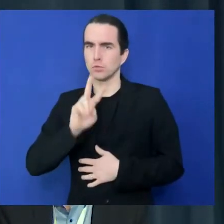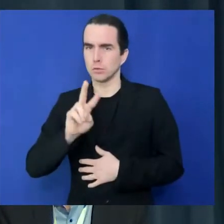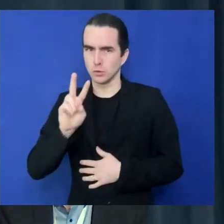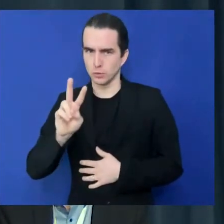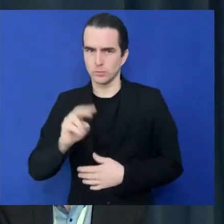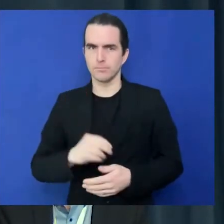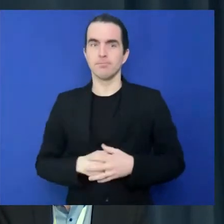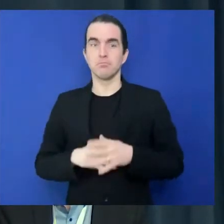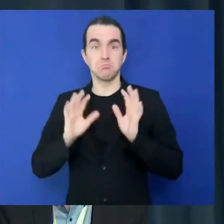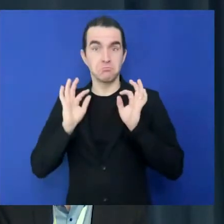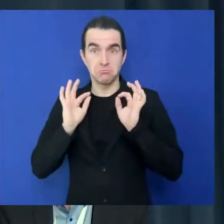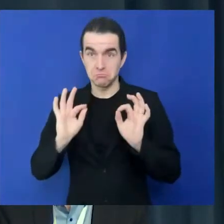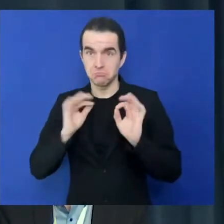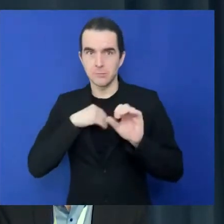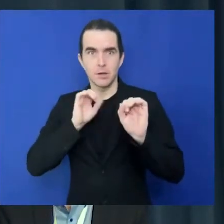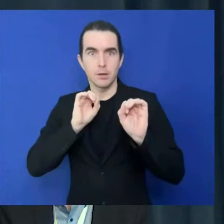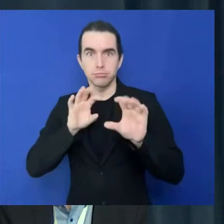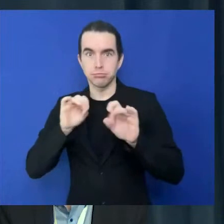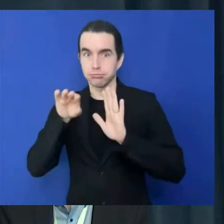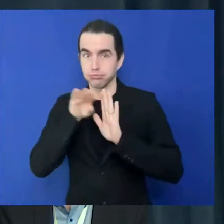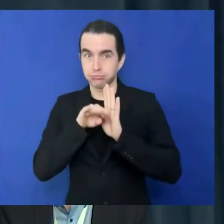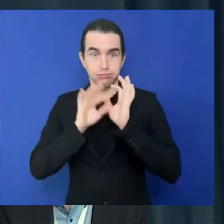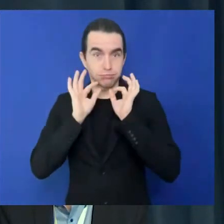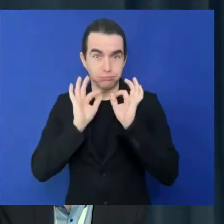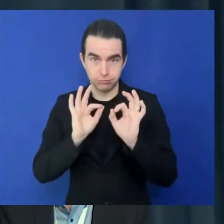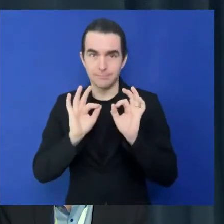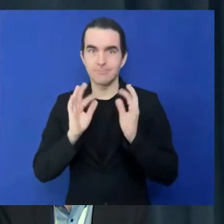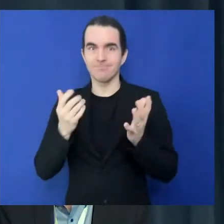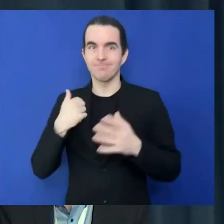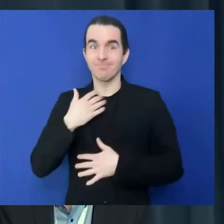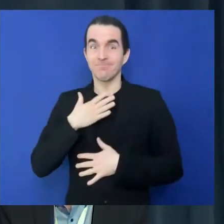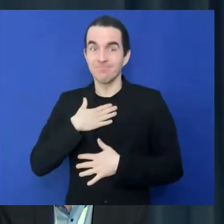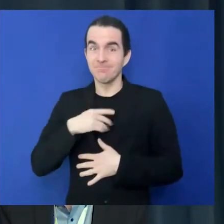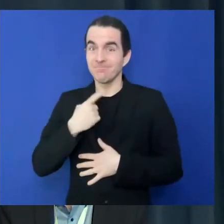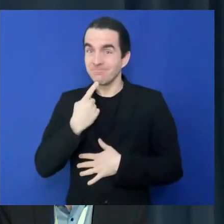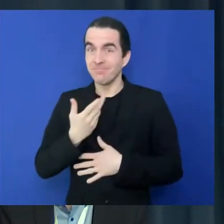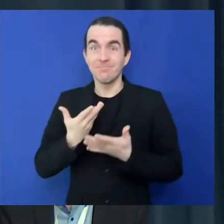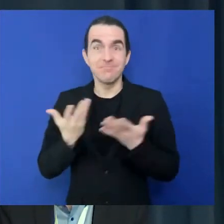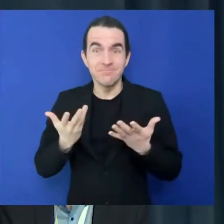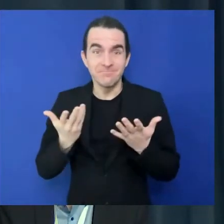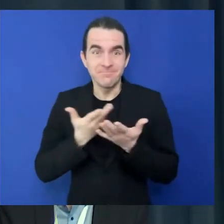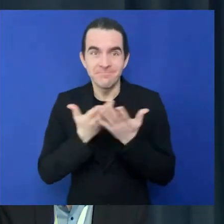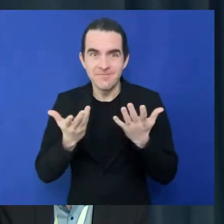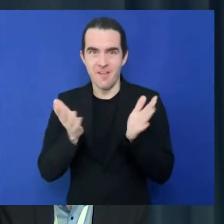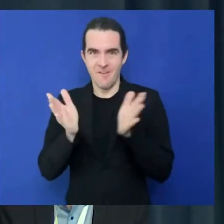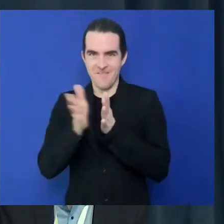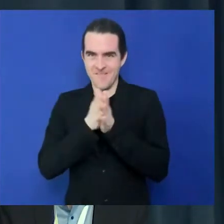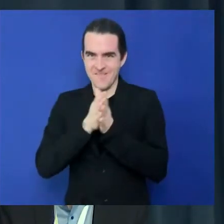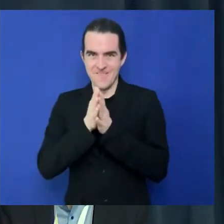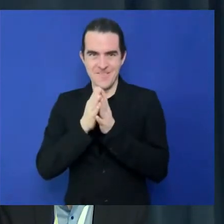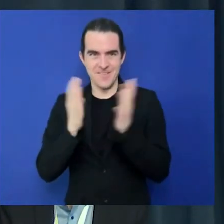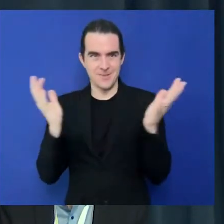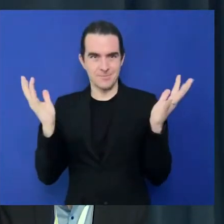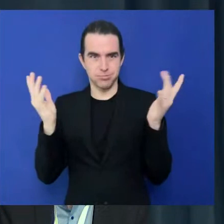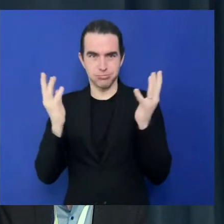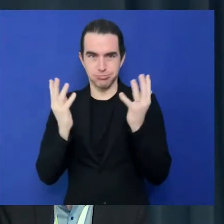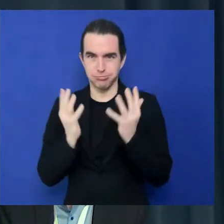left here in February 2020. We are privileged